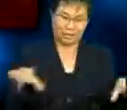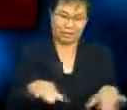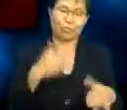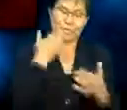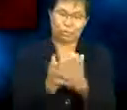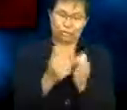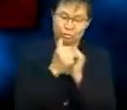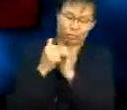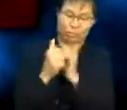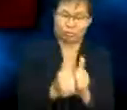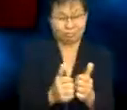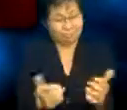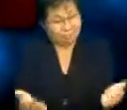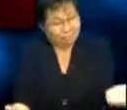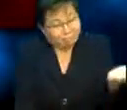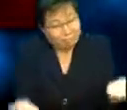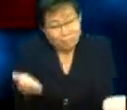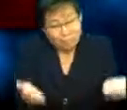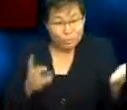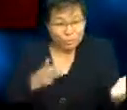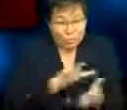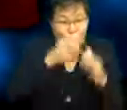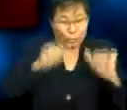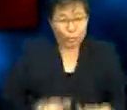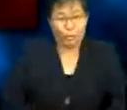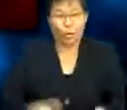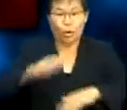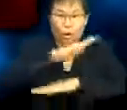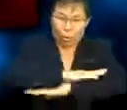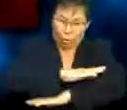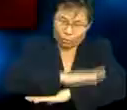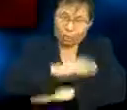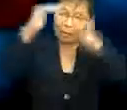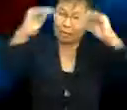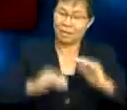But we did do well together. Maybe we could